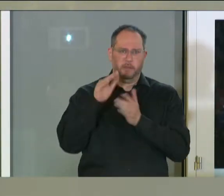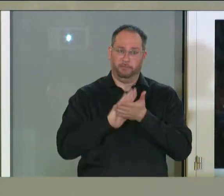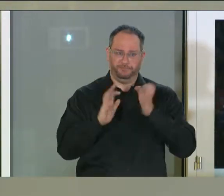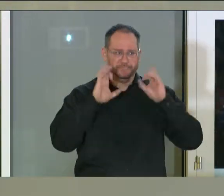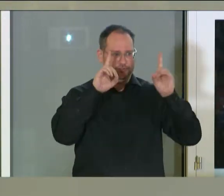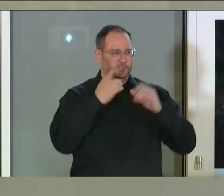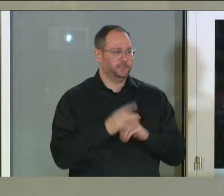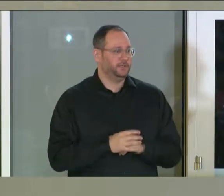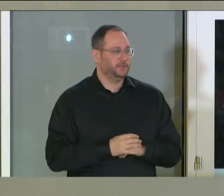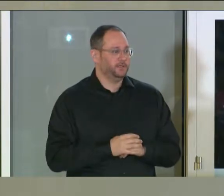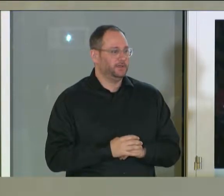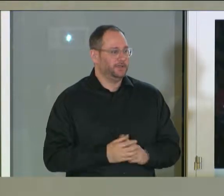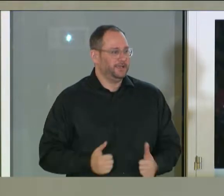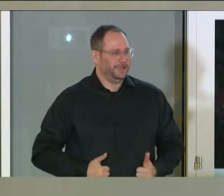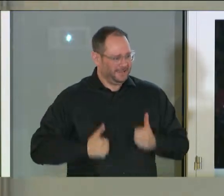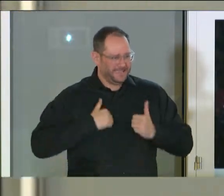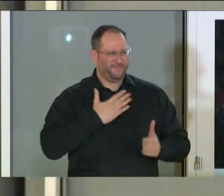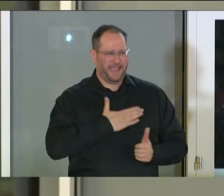lives?